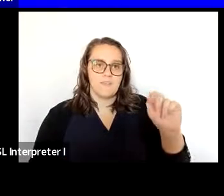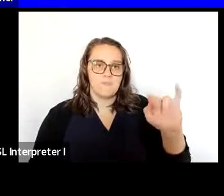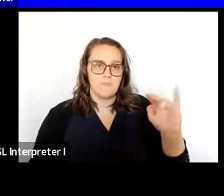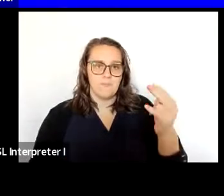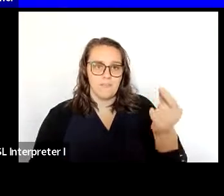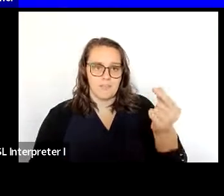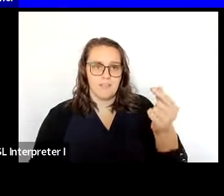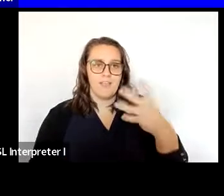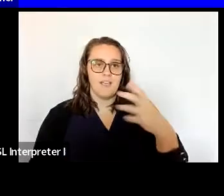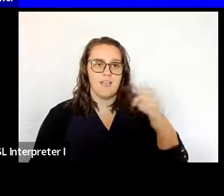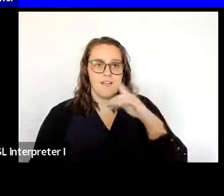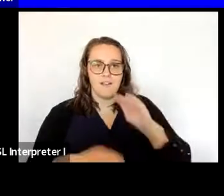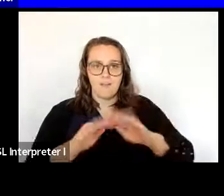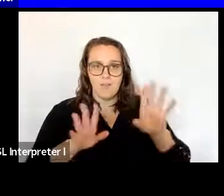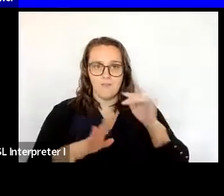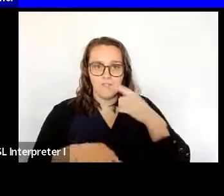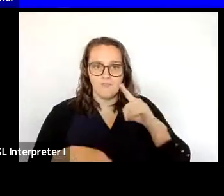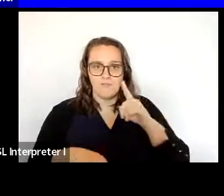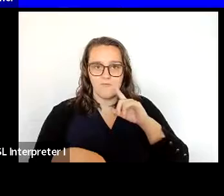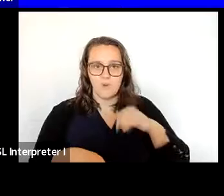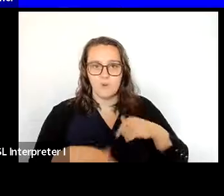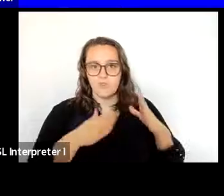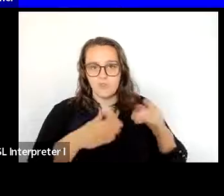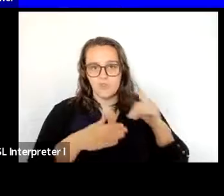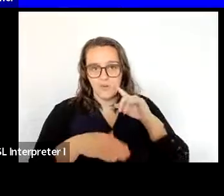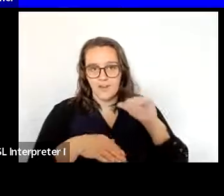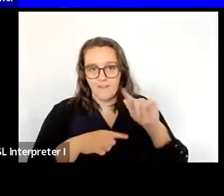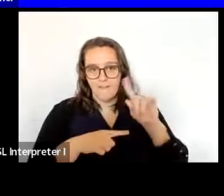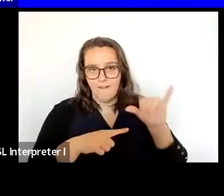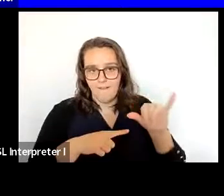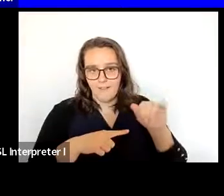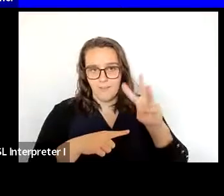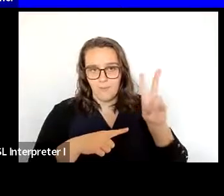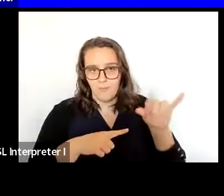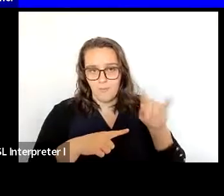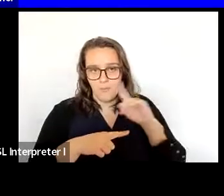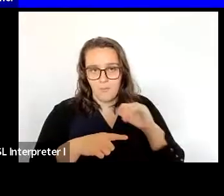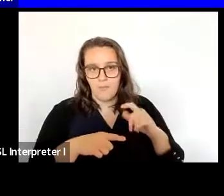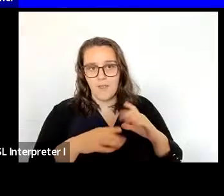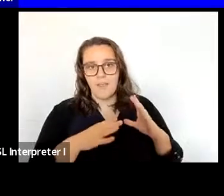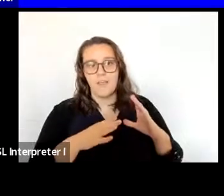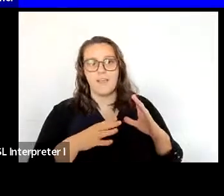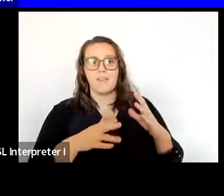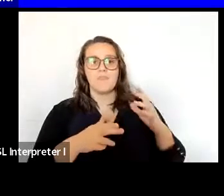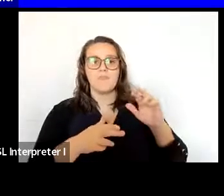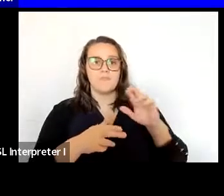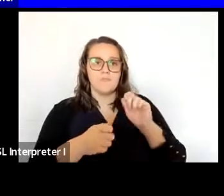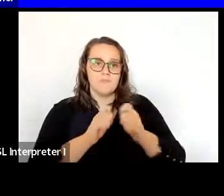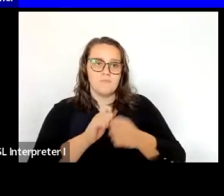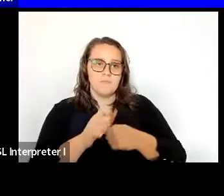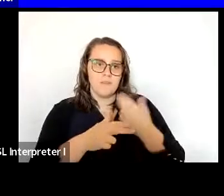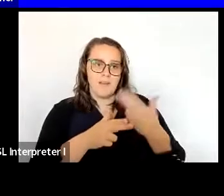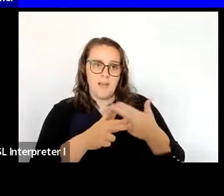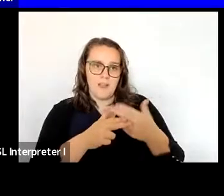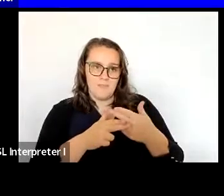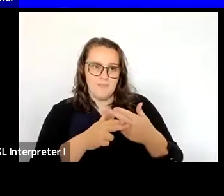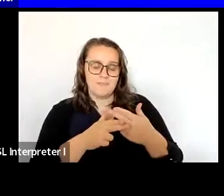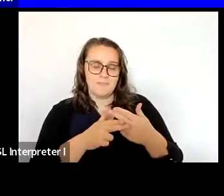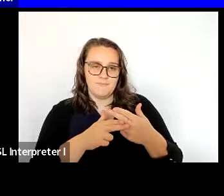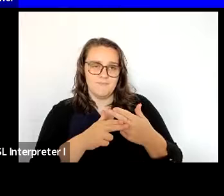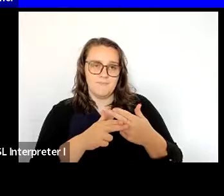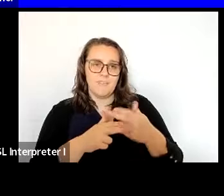2022. This legislation was introduced on March 4th, 2021 by Councilmember